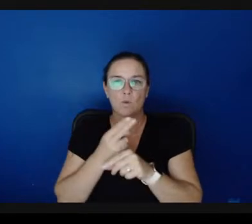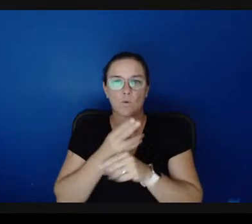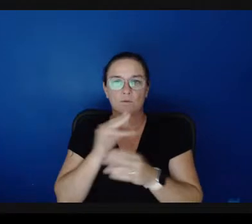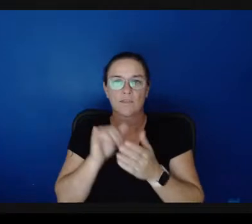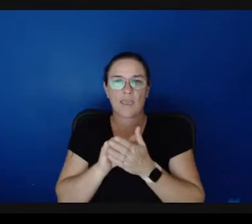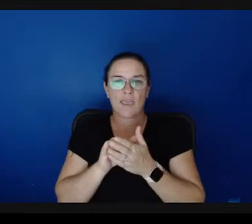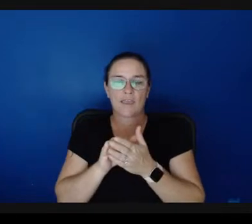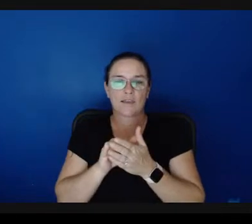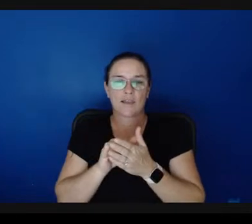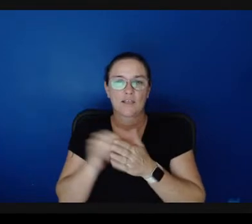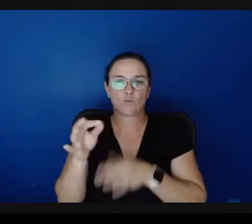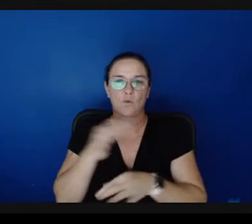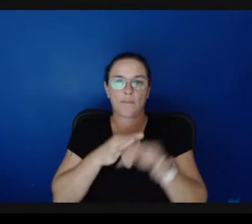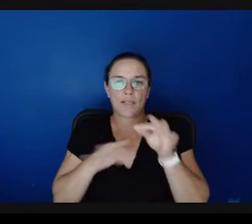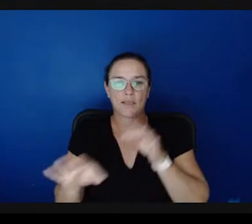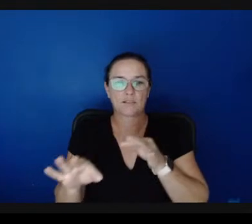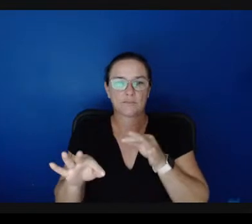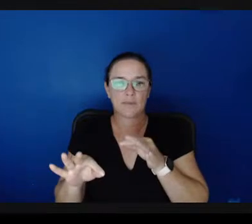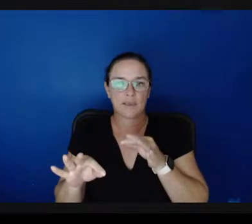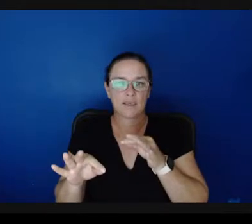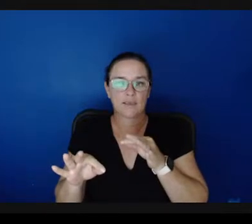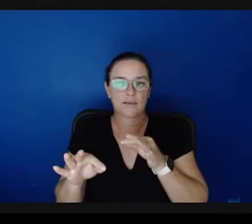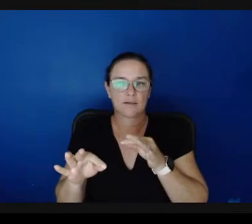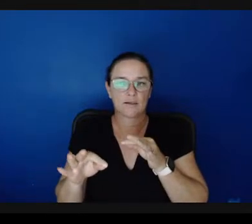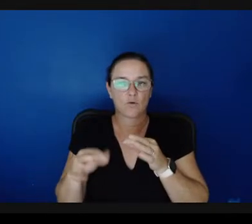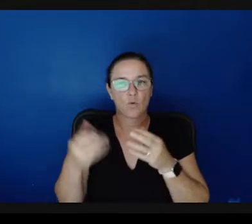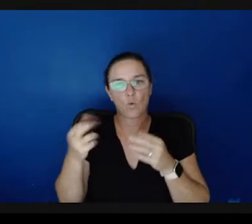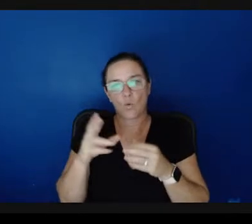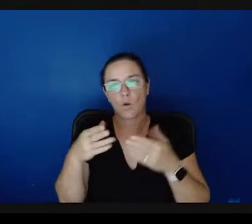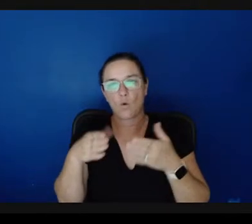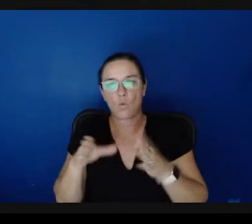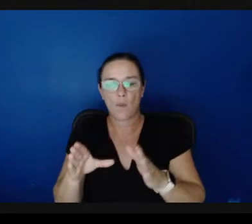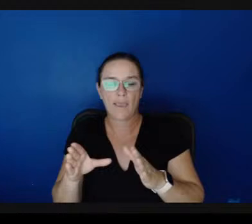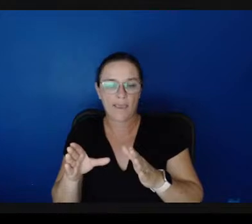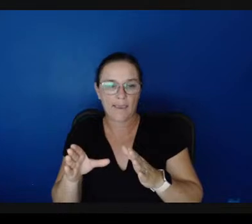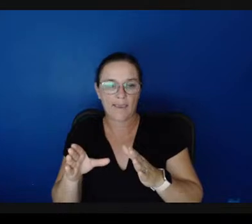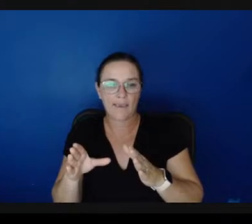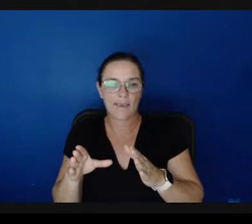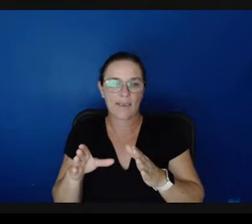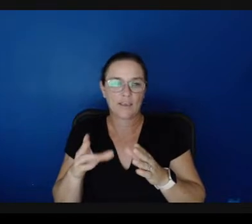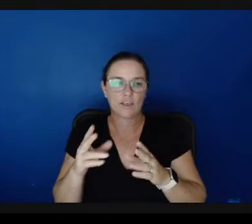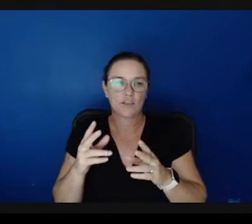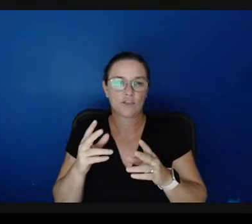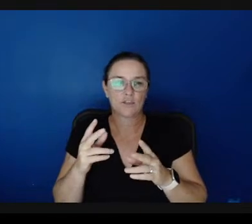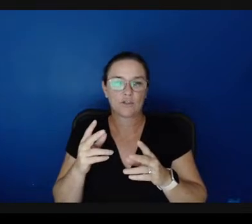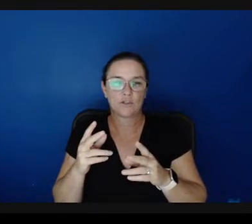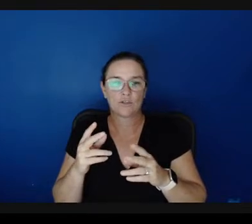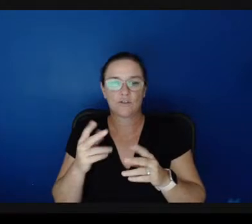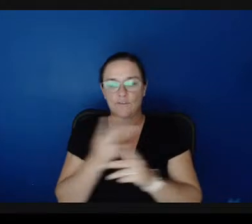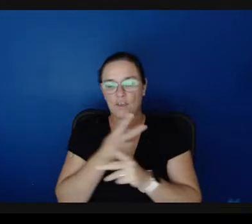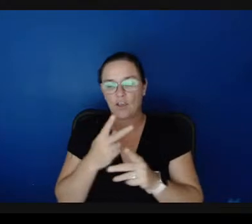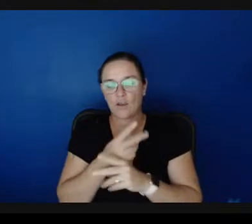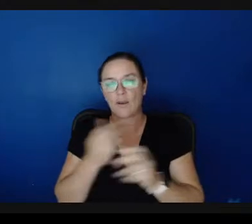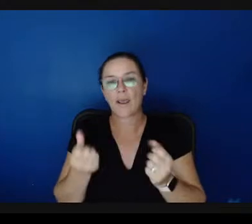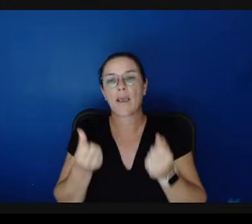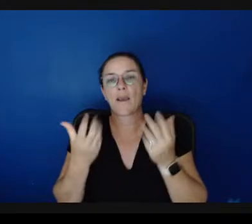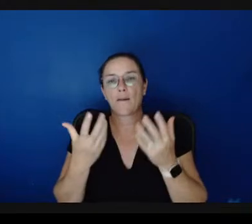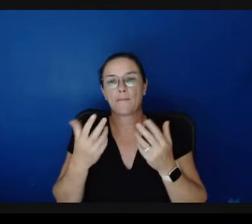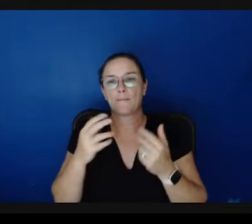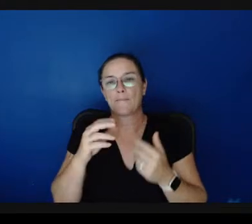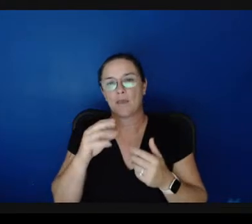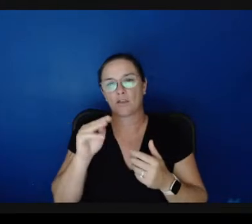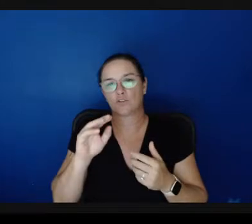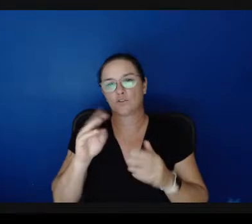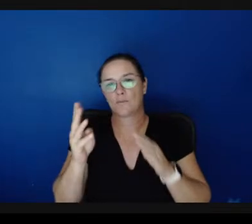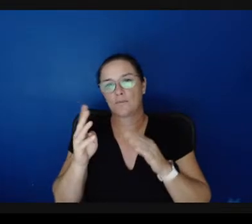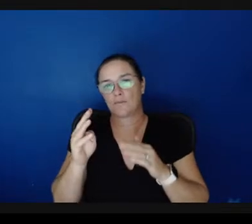as a replacement, or a hint at a way to get at the supply rate of magma to the volcano. And so that's what they've modeled